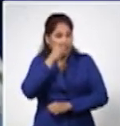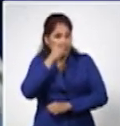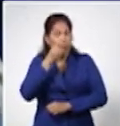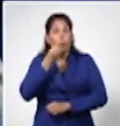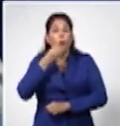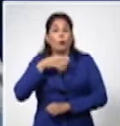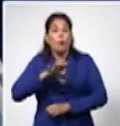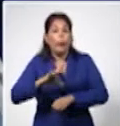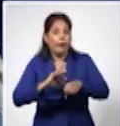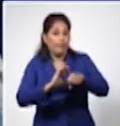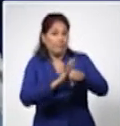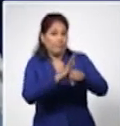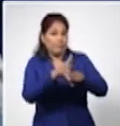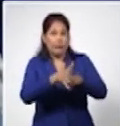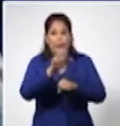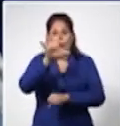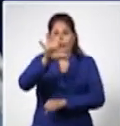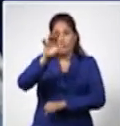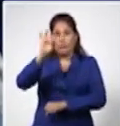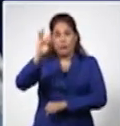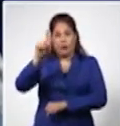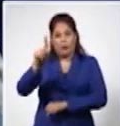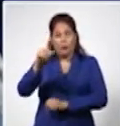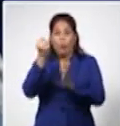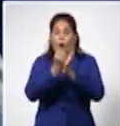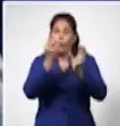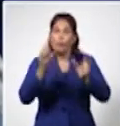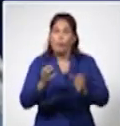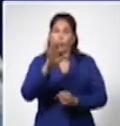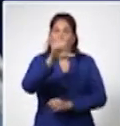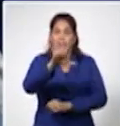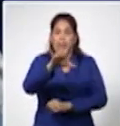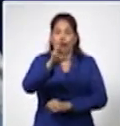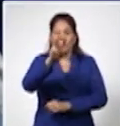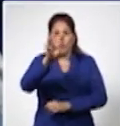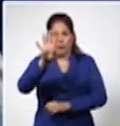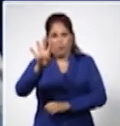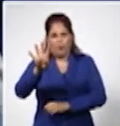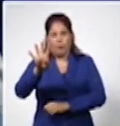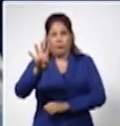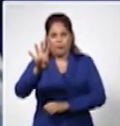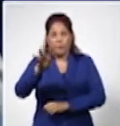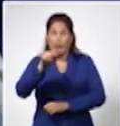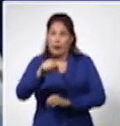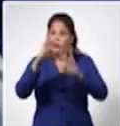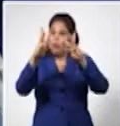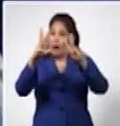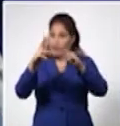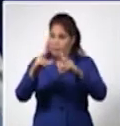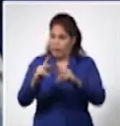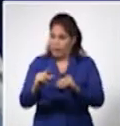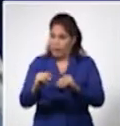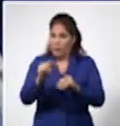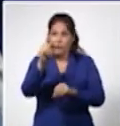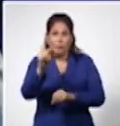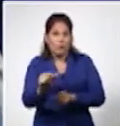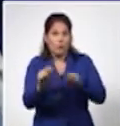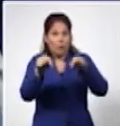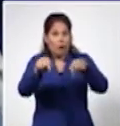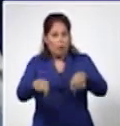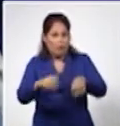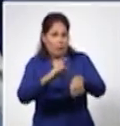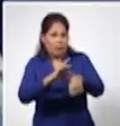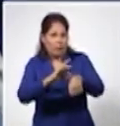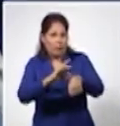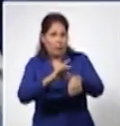1,135 people are hospitalized in Cuba. 30 are under observation. There are 571